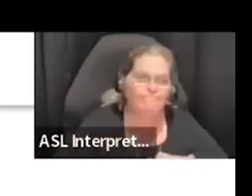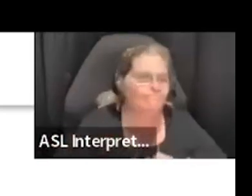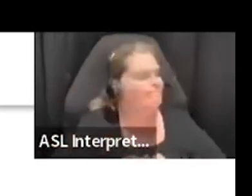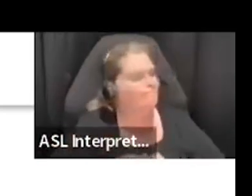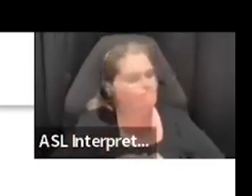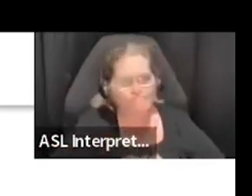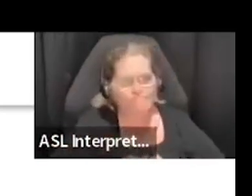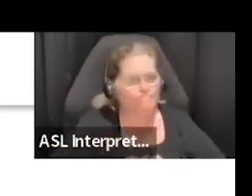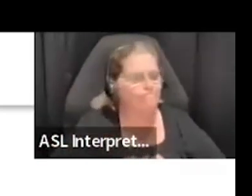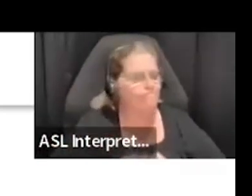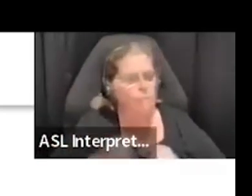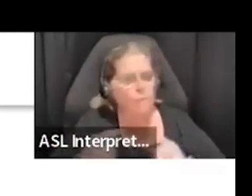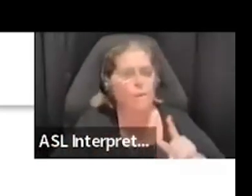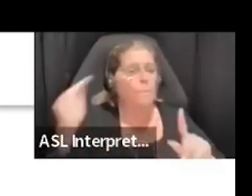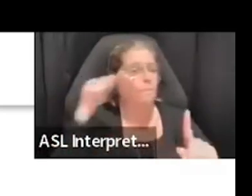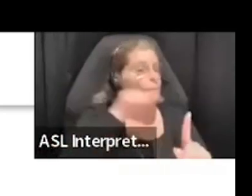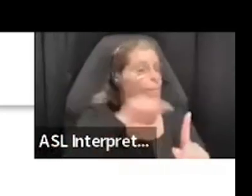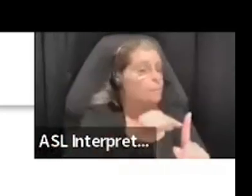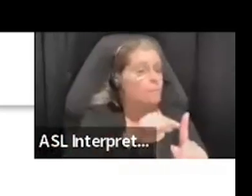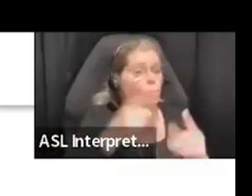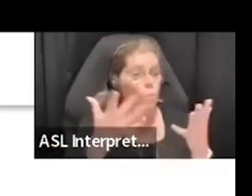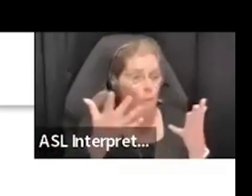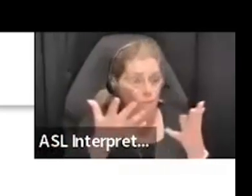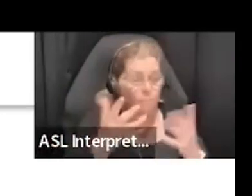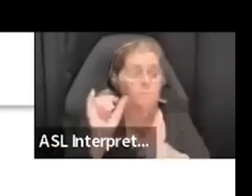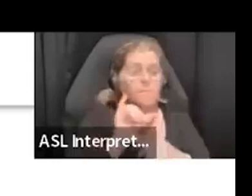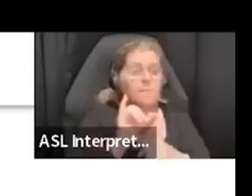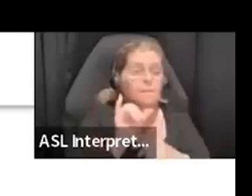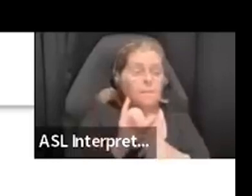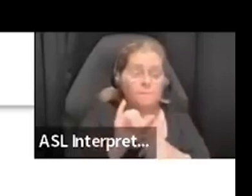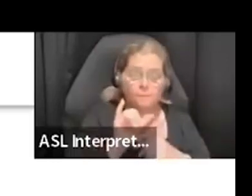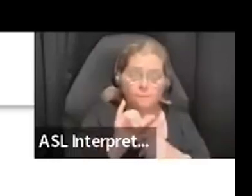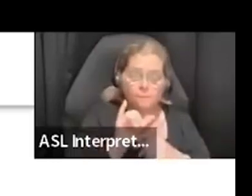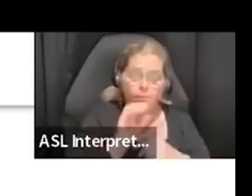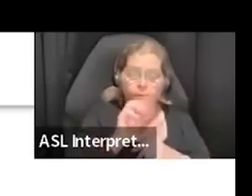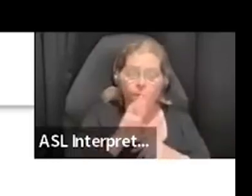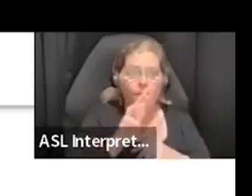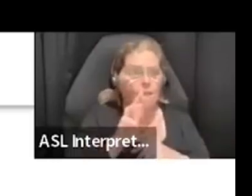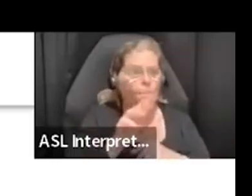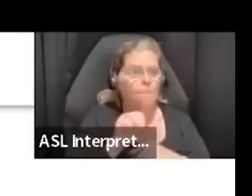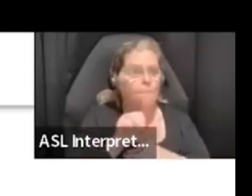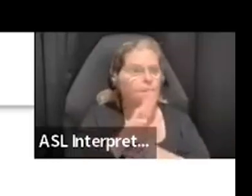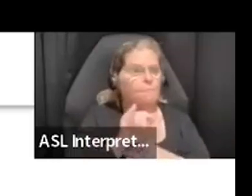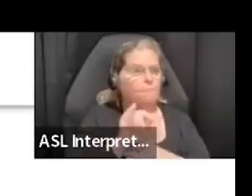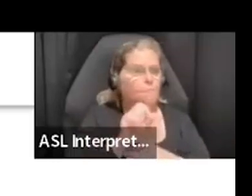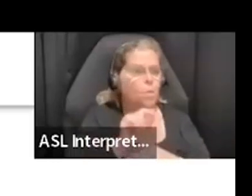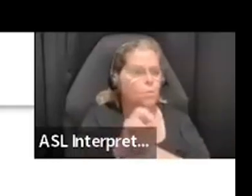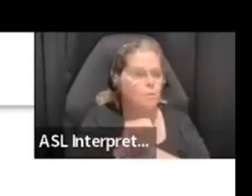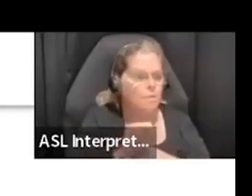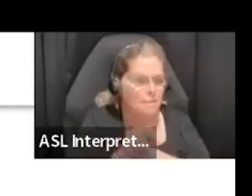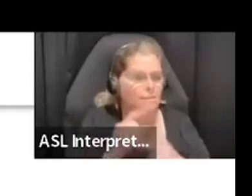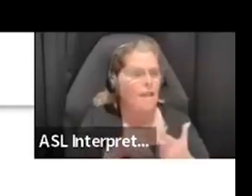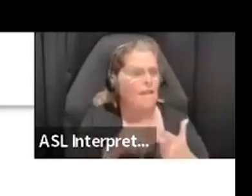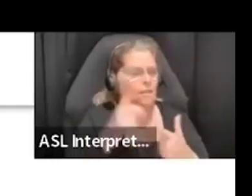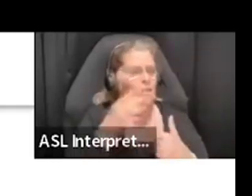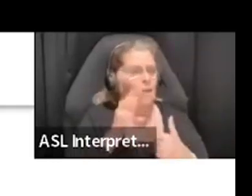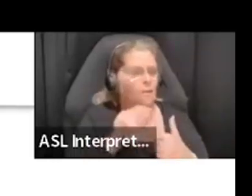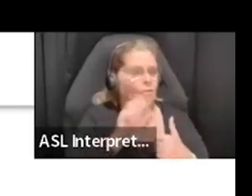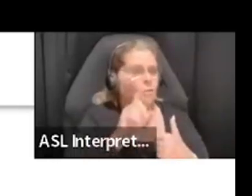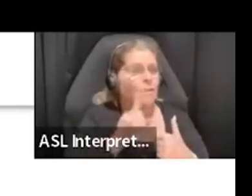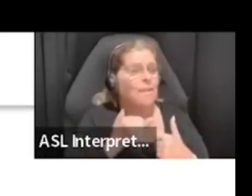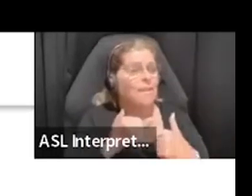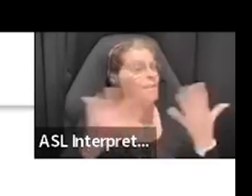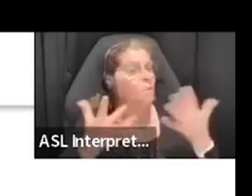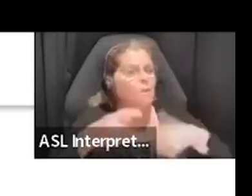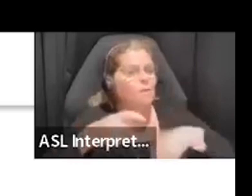It gets back to also what Ms. Morton just said, as well as what Dr. Levy said, time.